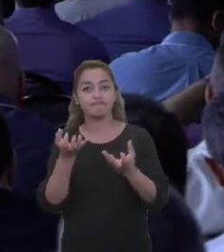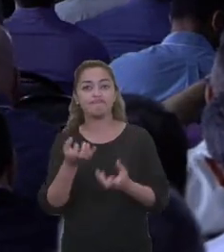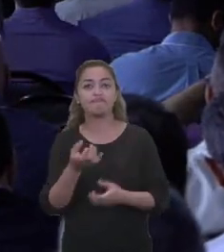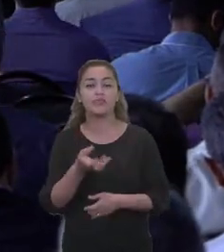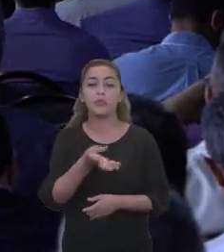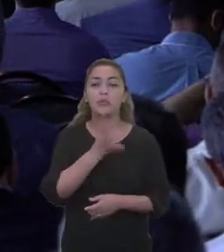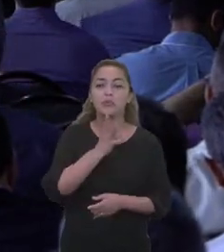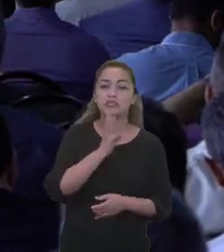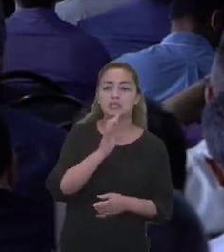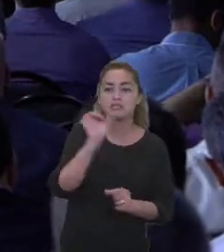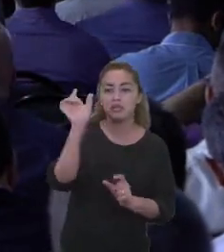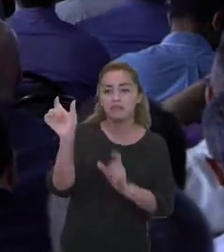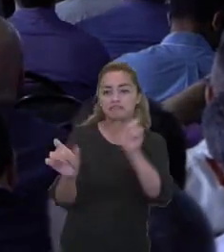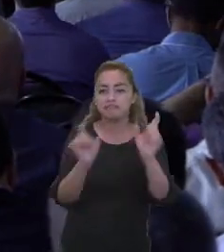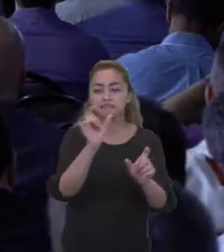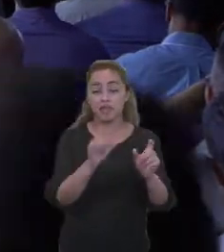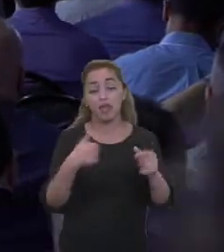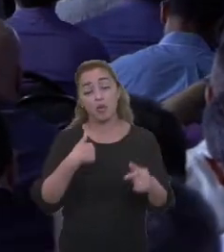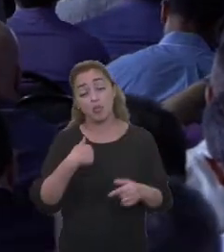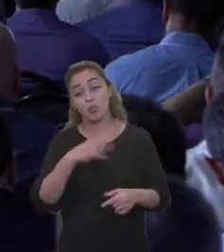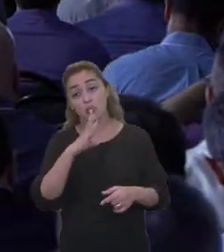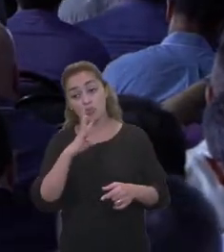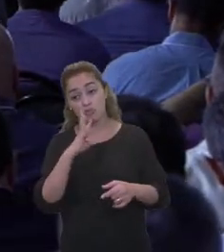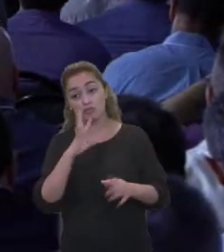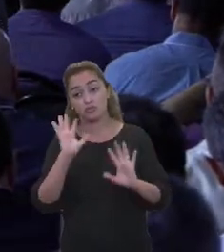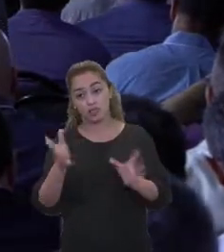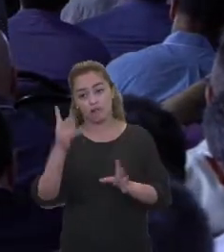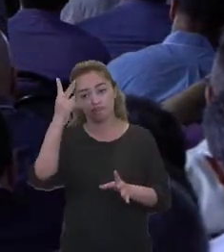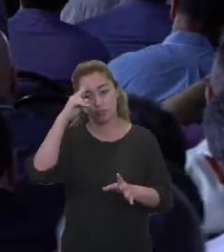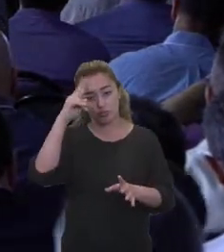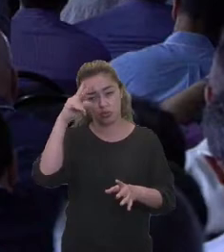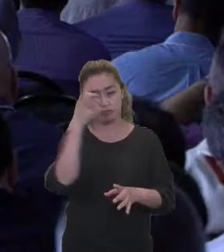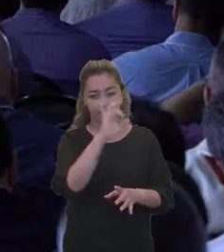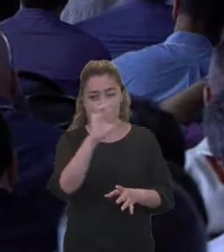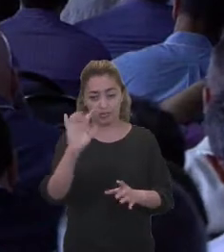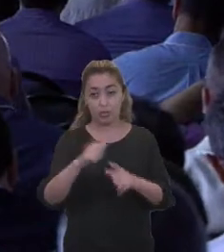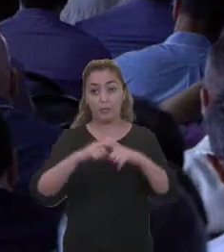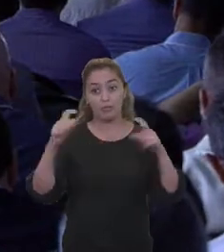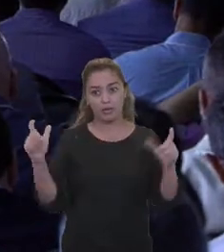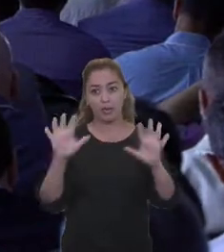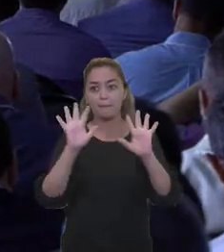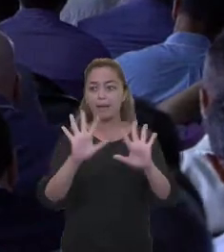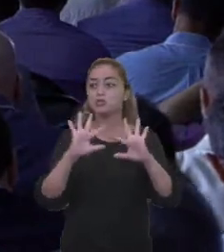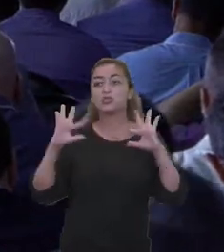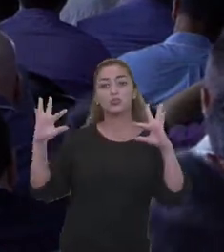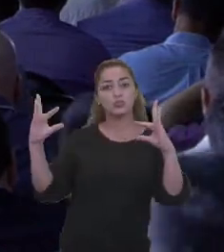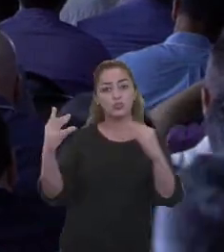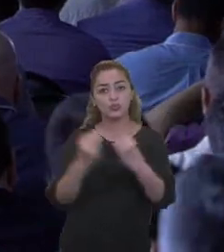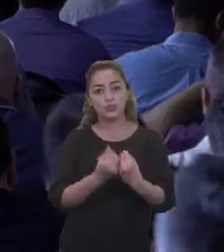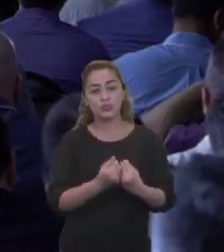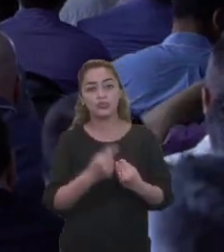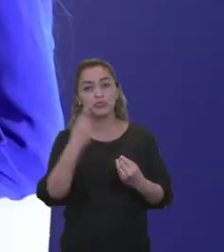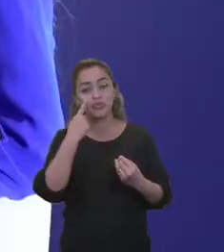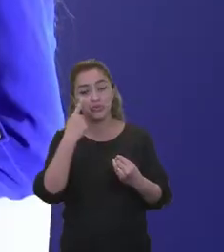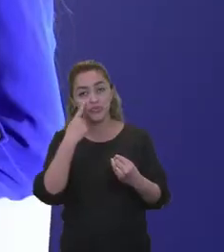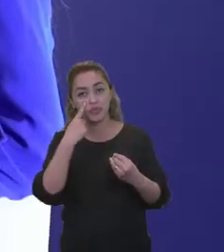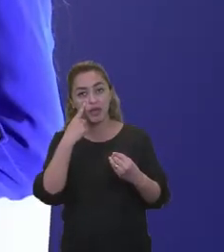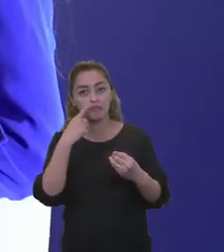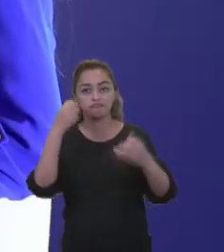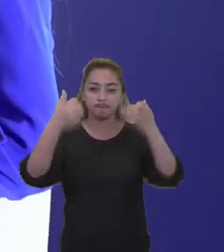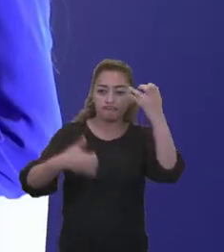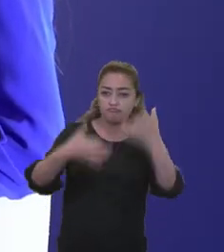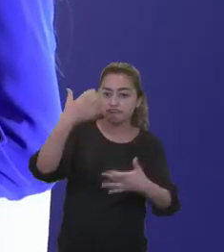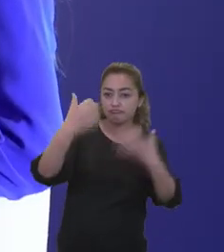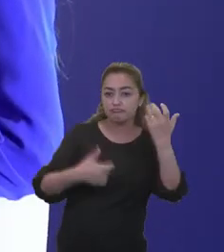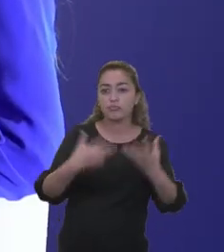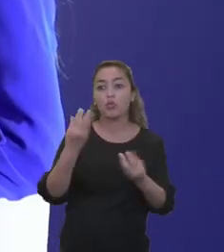first of all, I'd like to know a little bit. I know some of the history of most of you, but so that everybody be on the